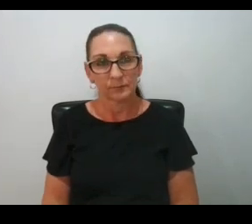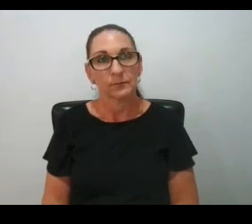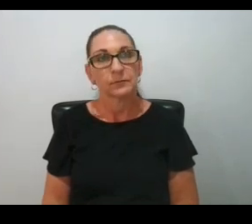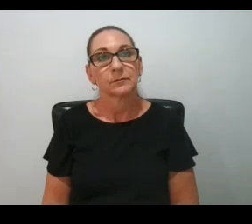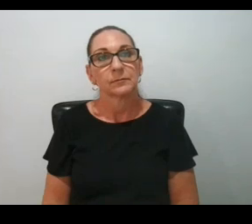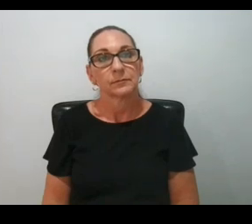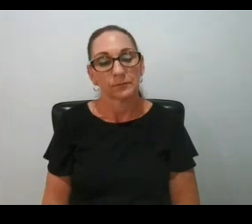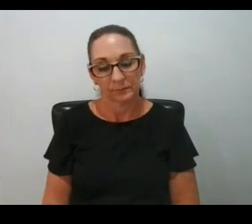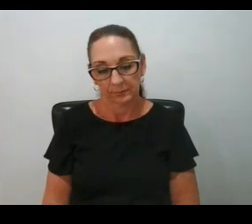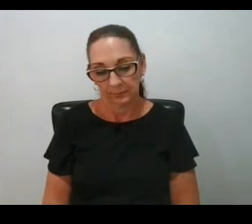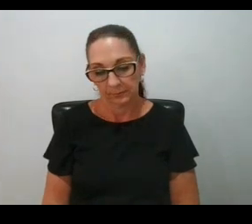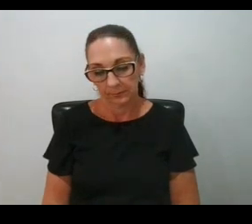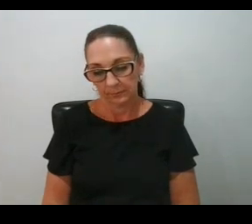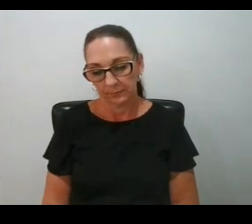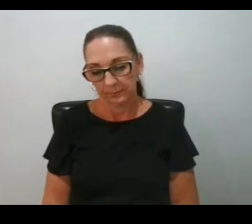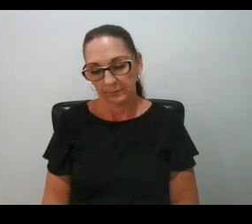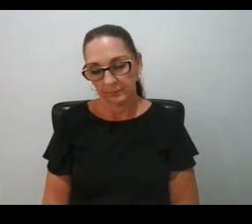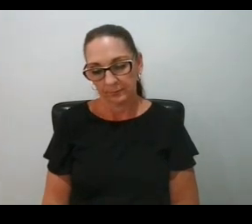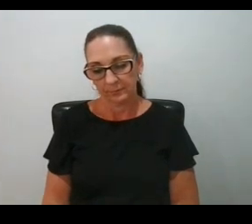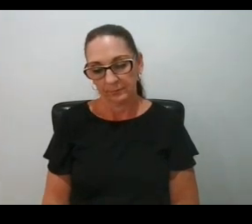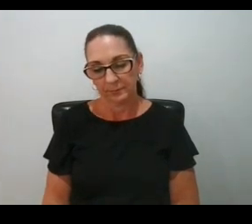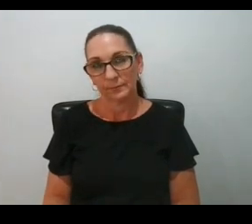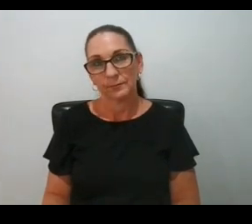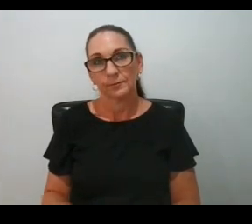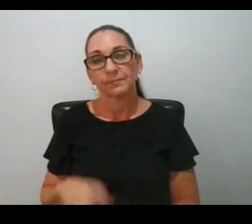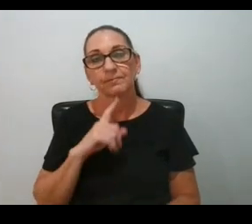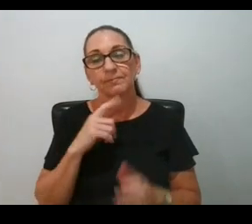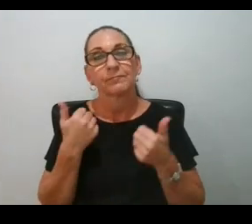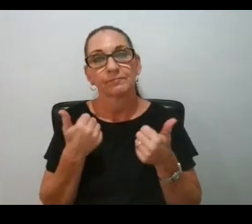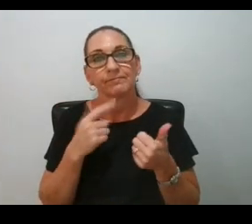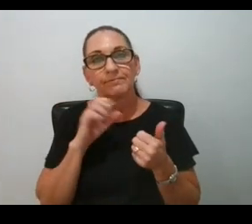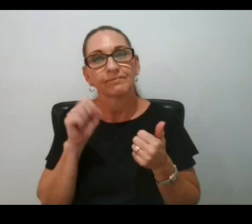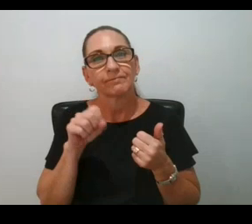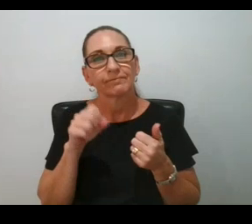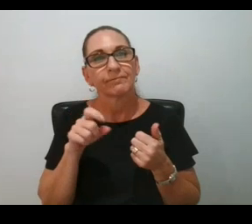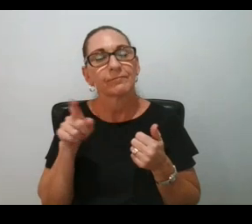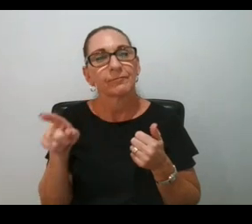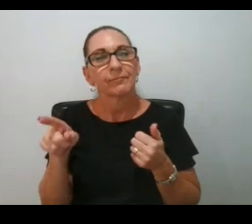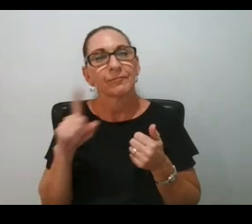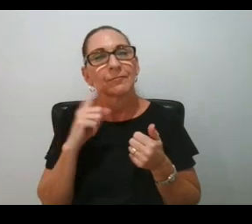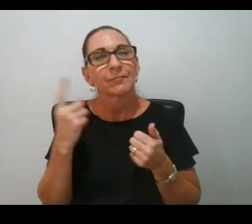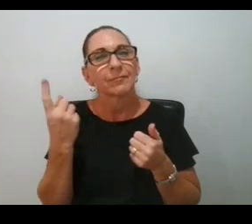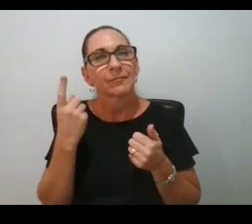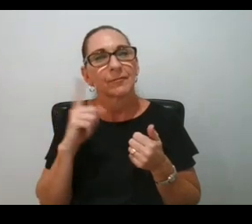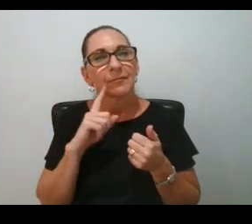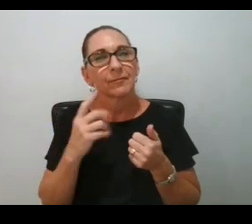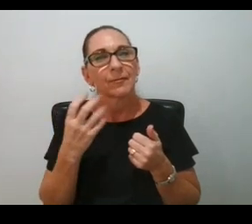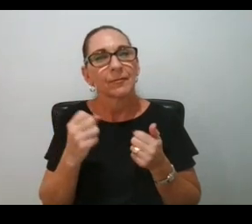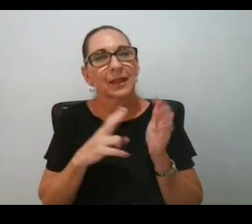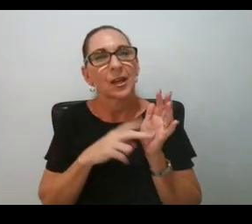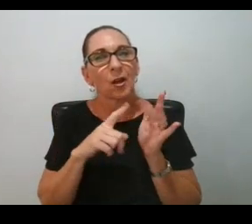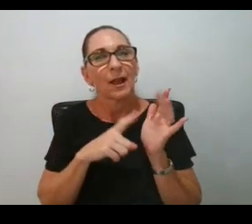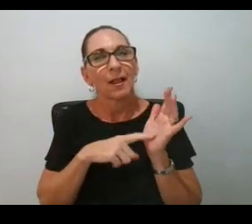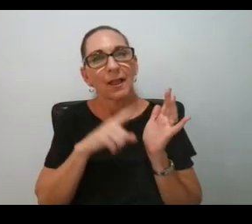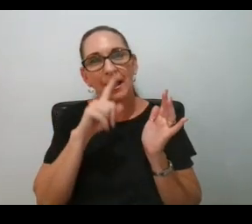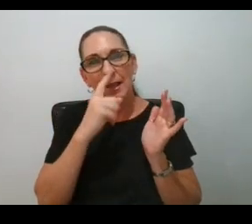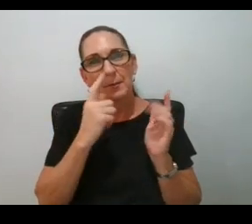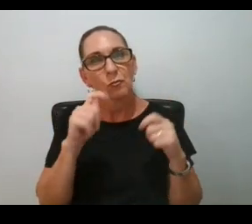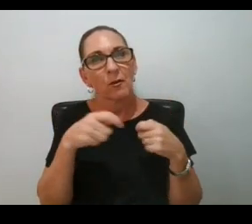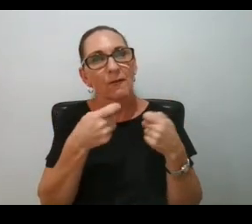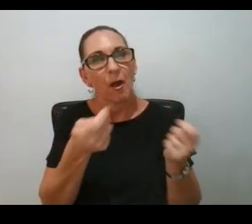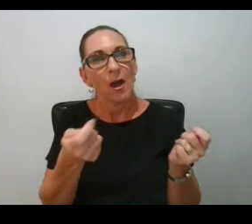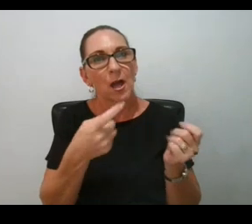So I'm not sure if this is specific, but someone just said they've been informed that NILs can't be provided to people who are